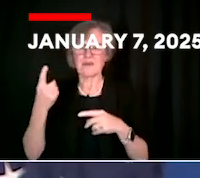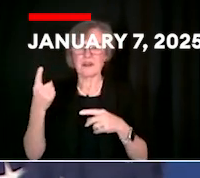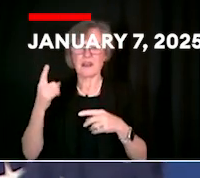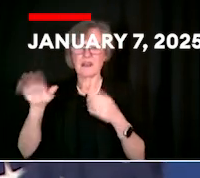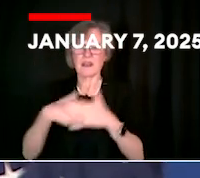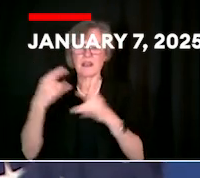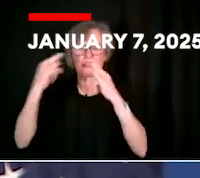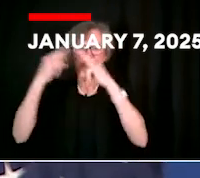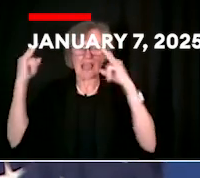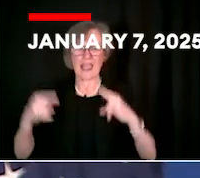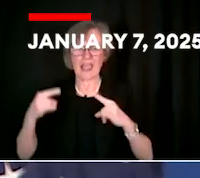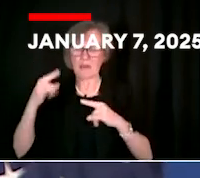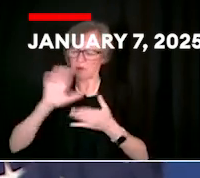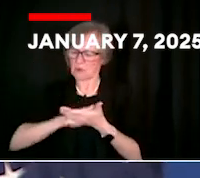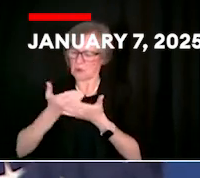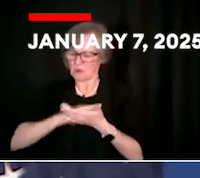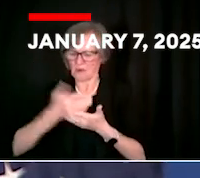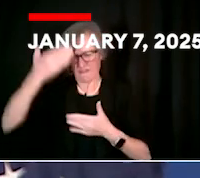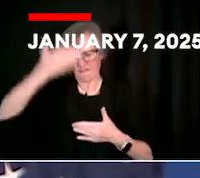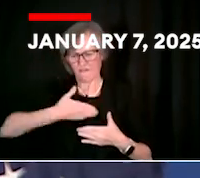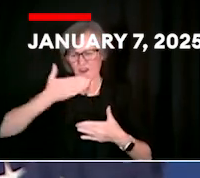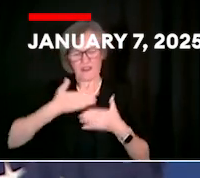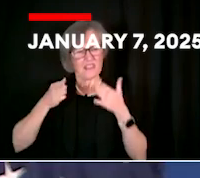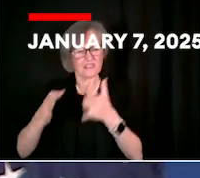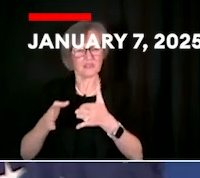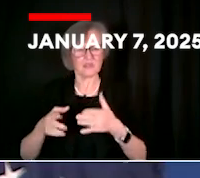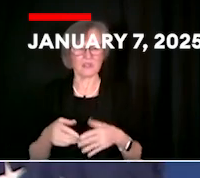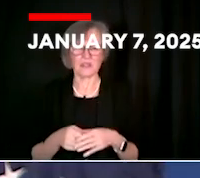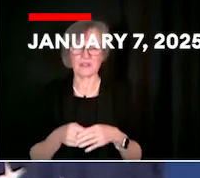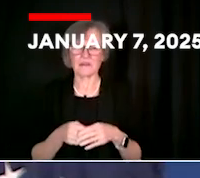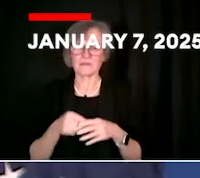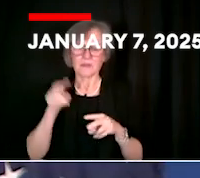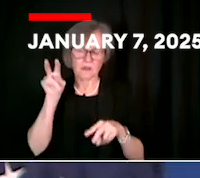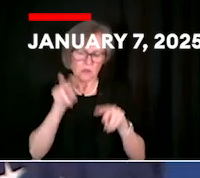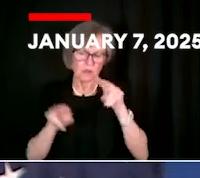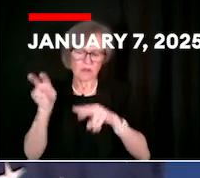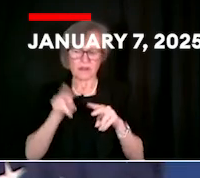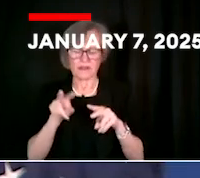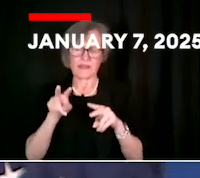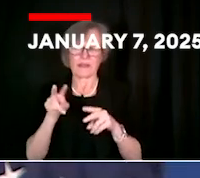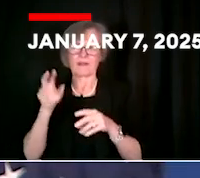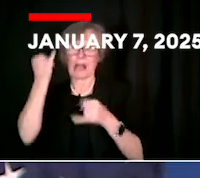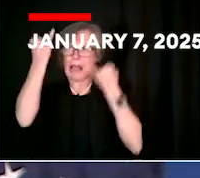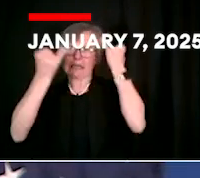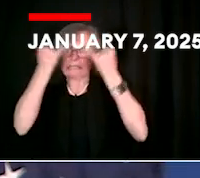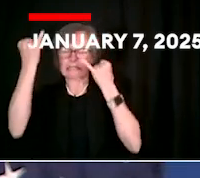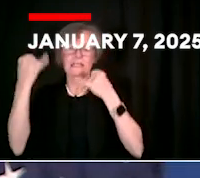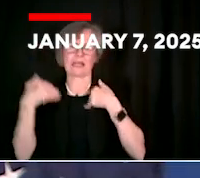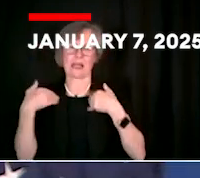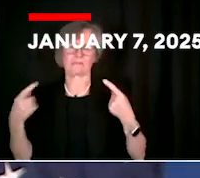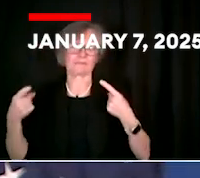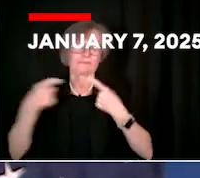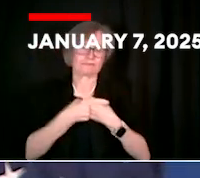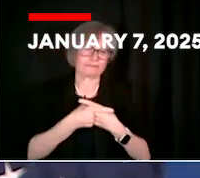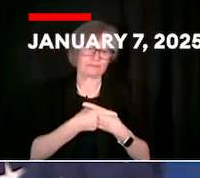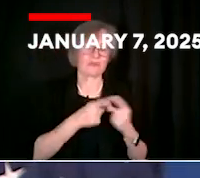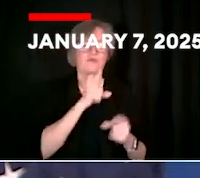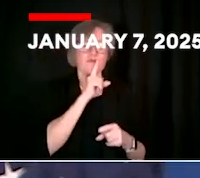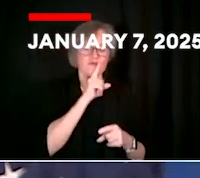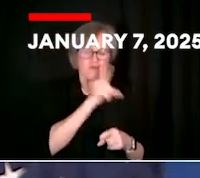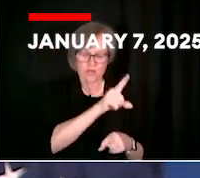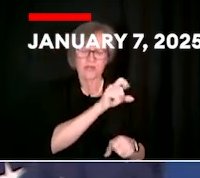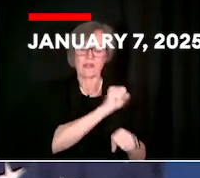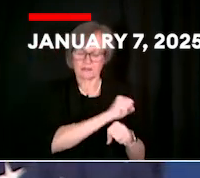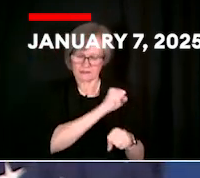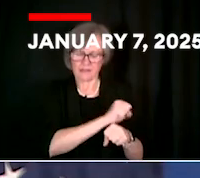encampment cooking in front of their street? So when you start to look at some of the idealism they have, it collides with the realism of having to